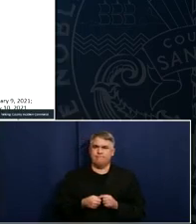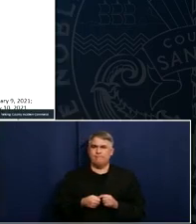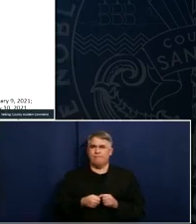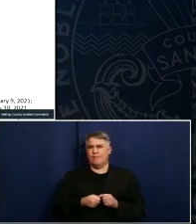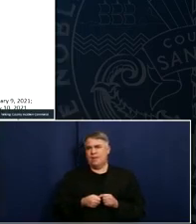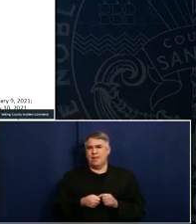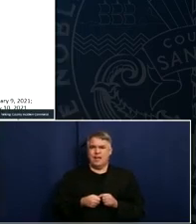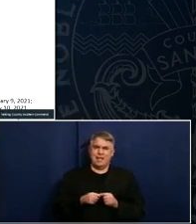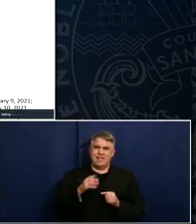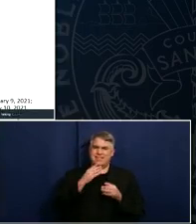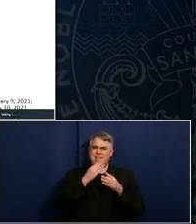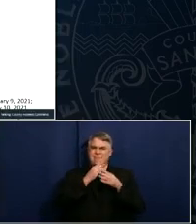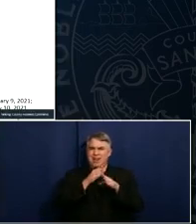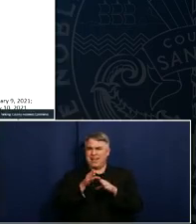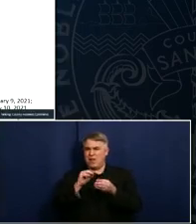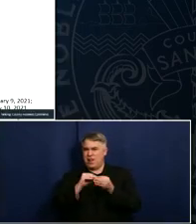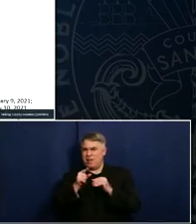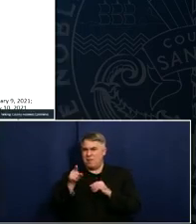breakdown by